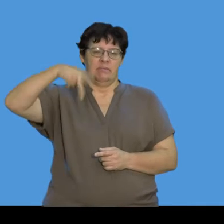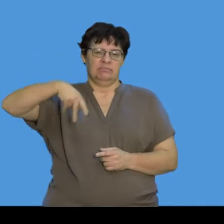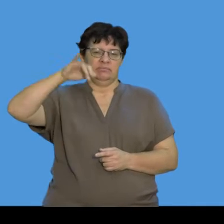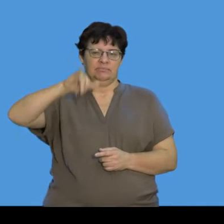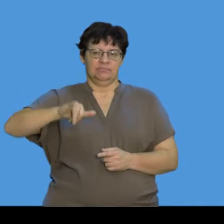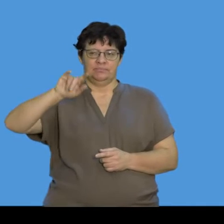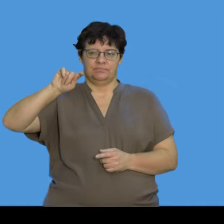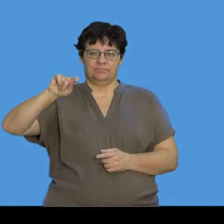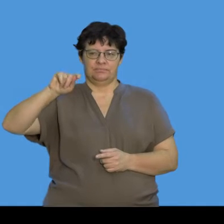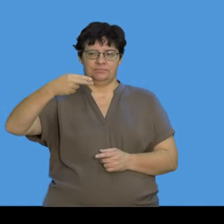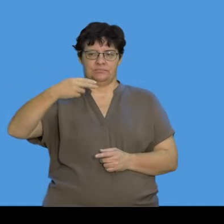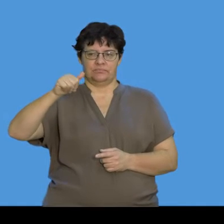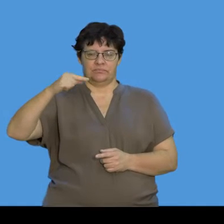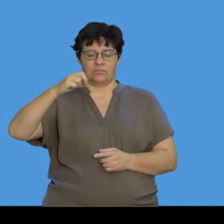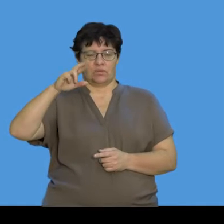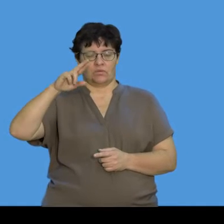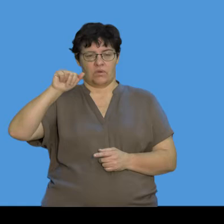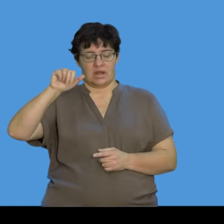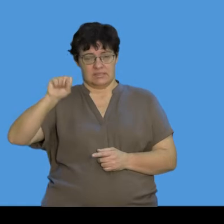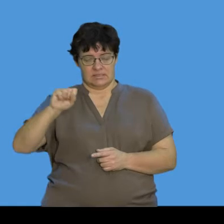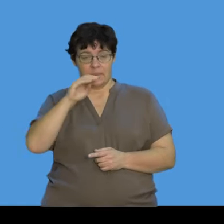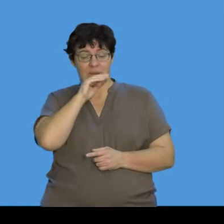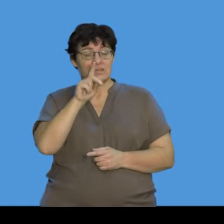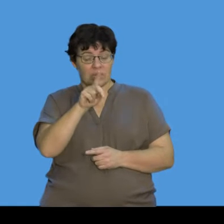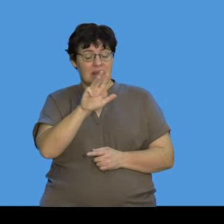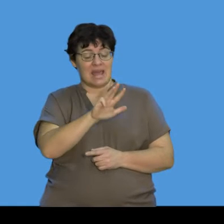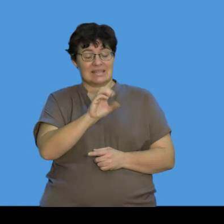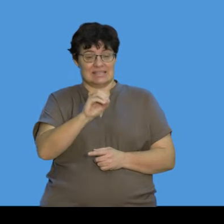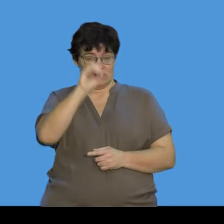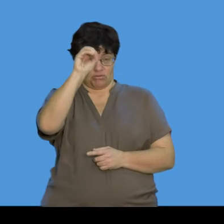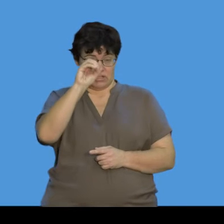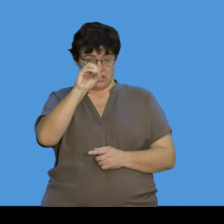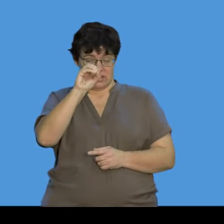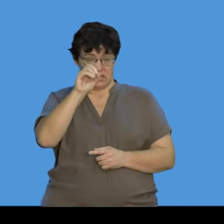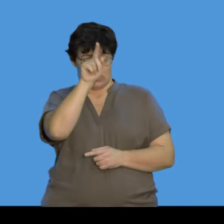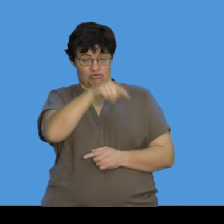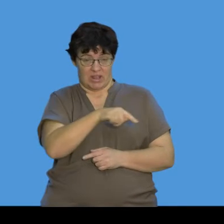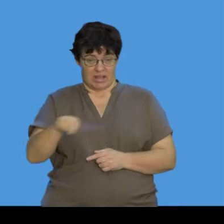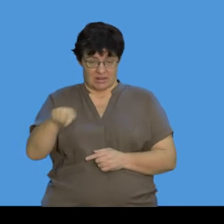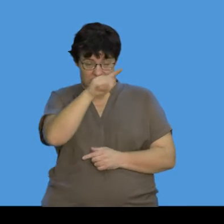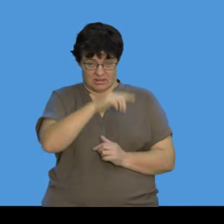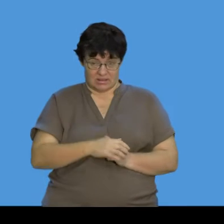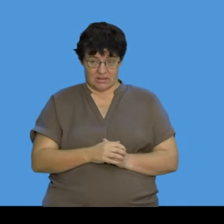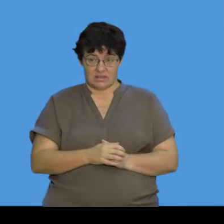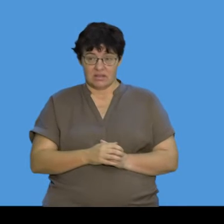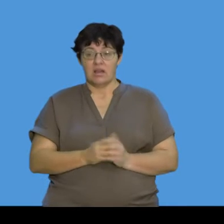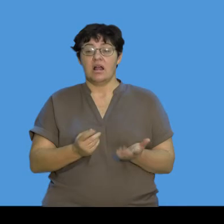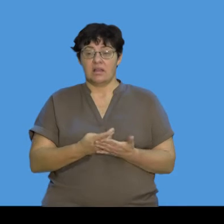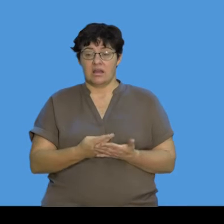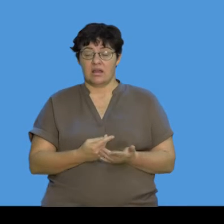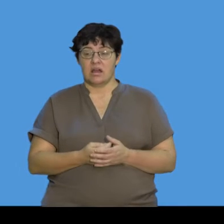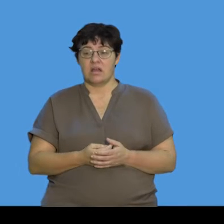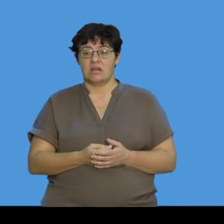the condition is it must be in a right-angled triangle, right? The square of the hypotenuse side is